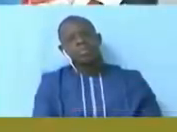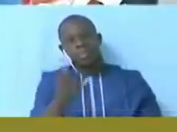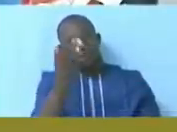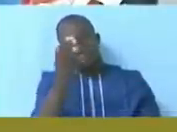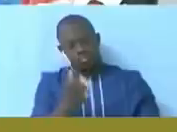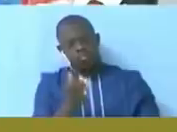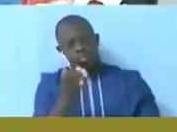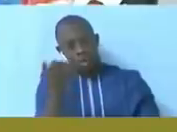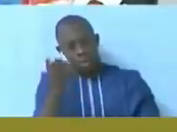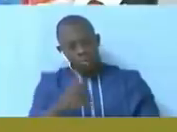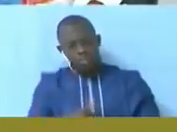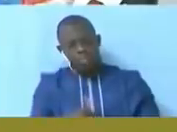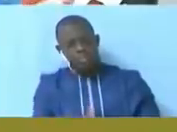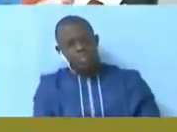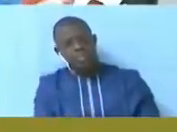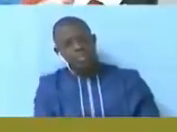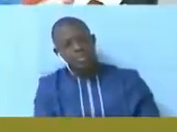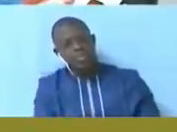to nyalti.